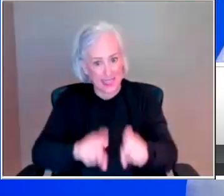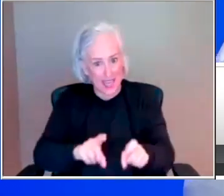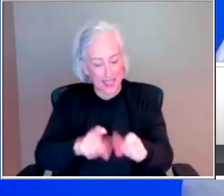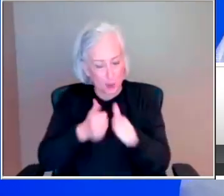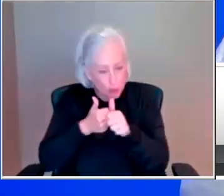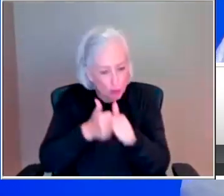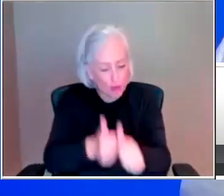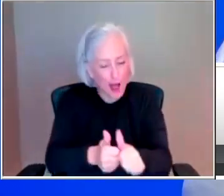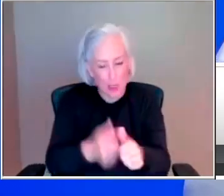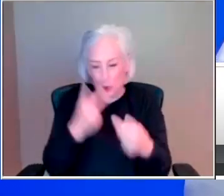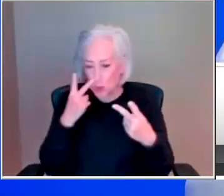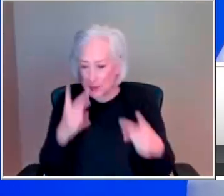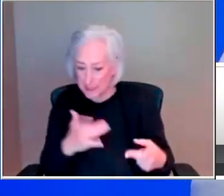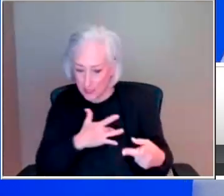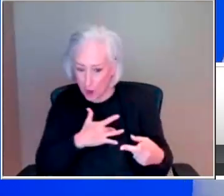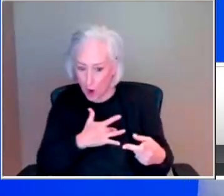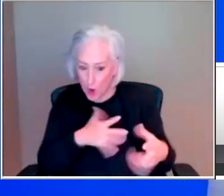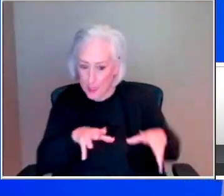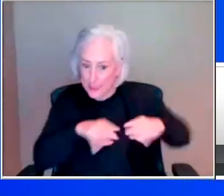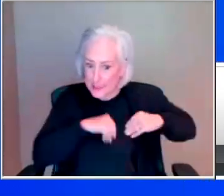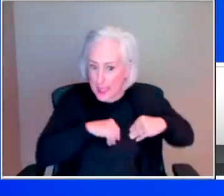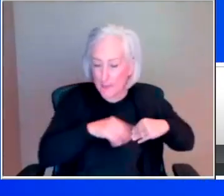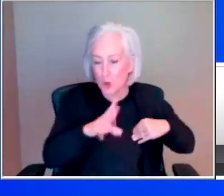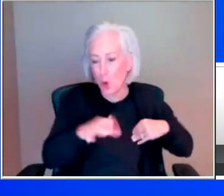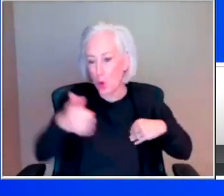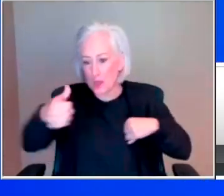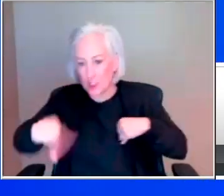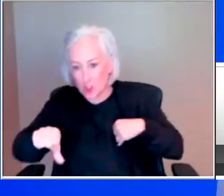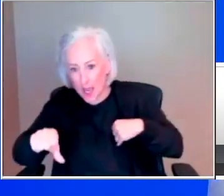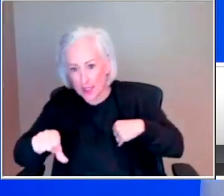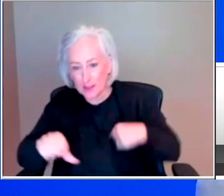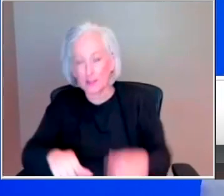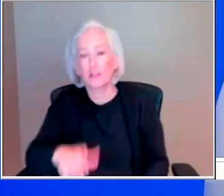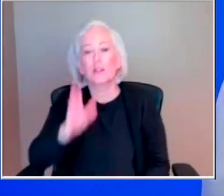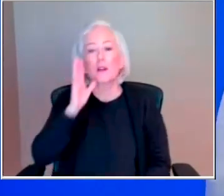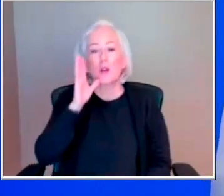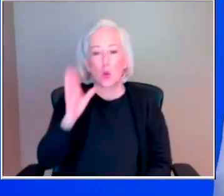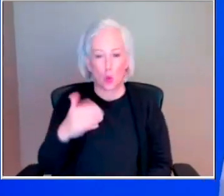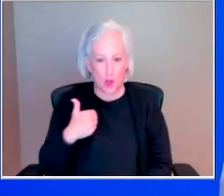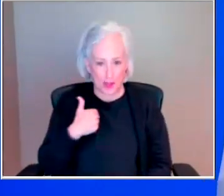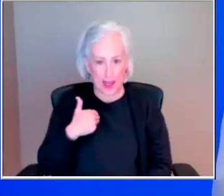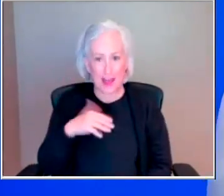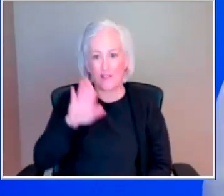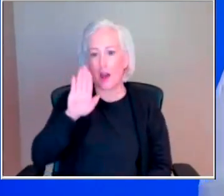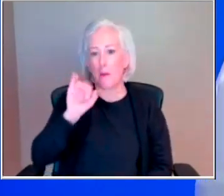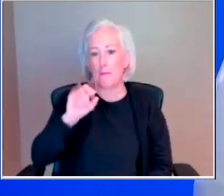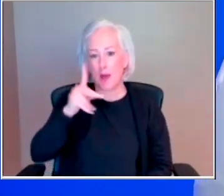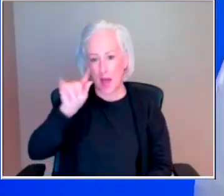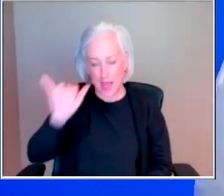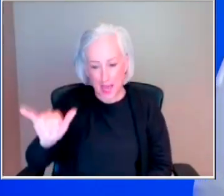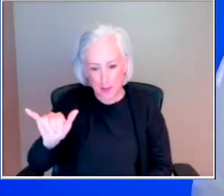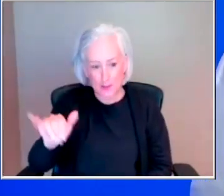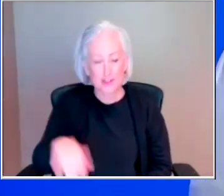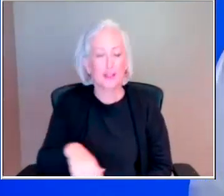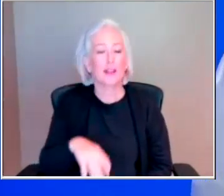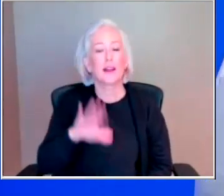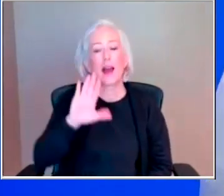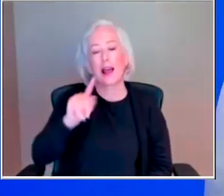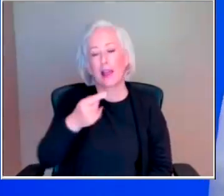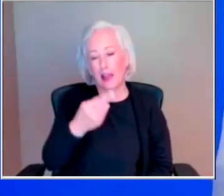rejection, but then she'll have her heart cath and biopsies that we also do per protocol. And